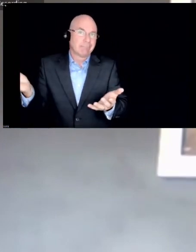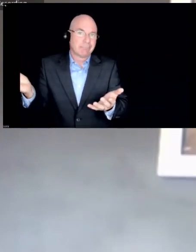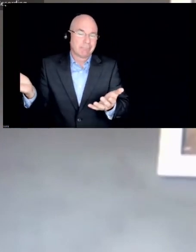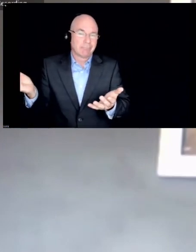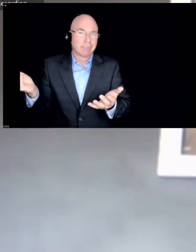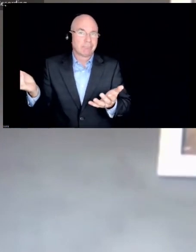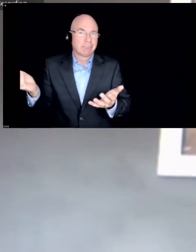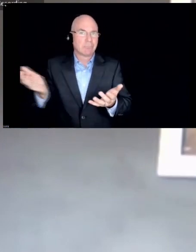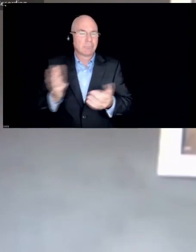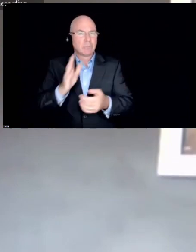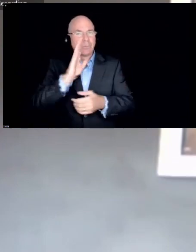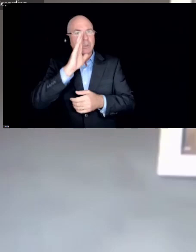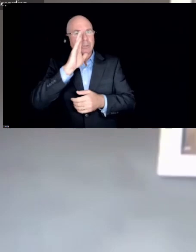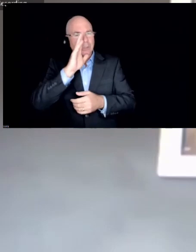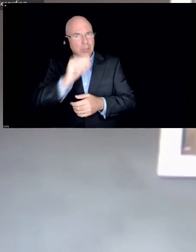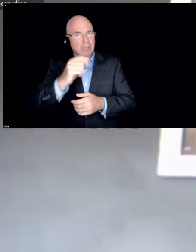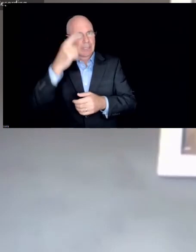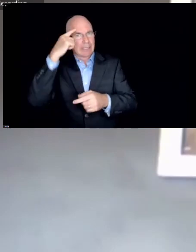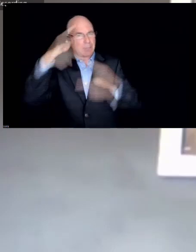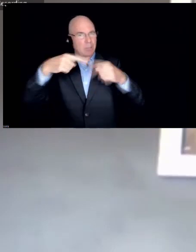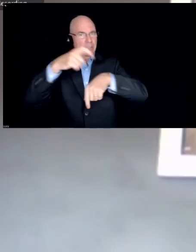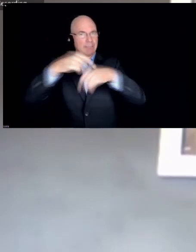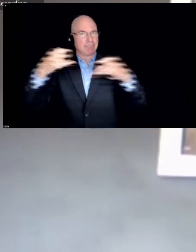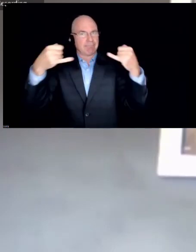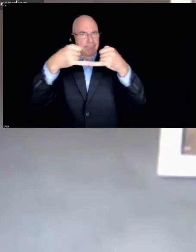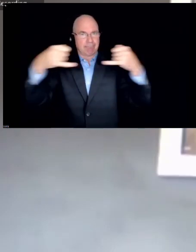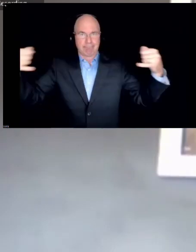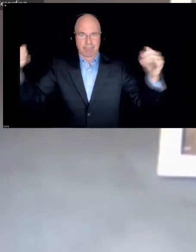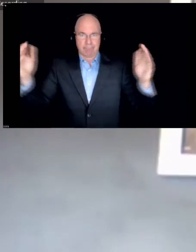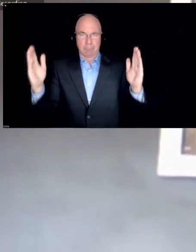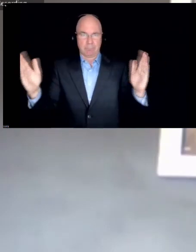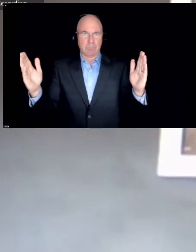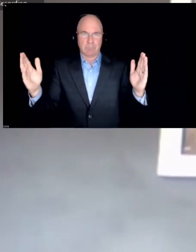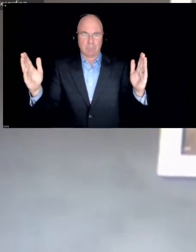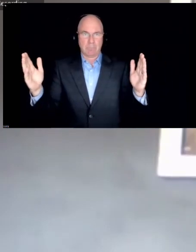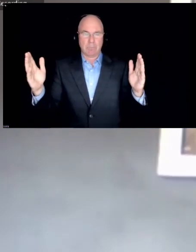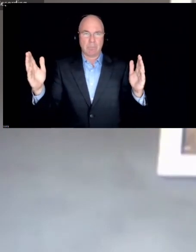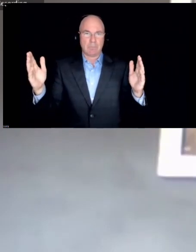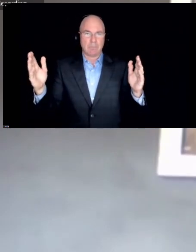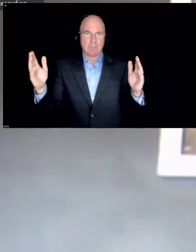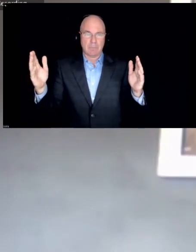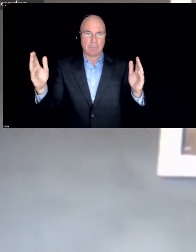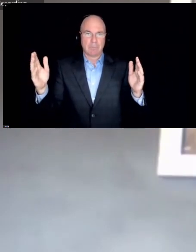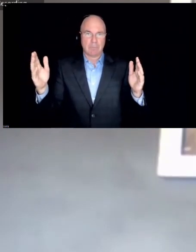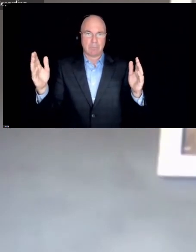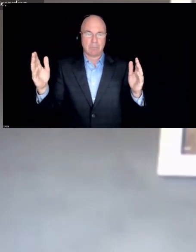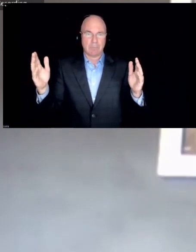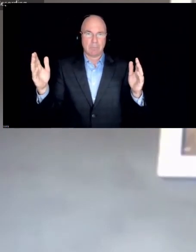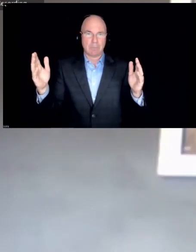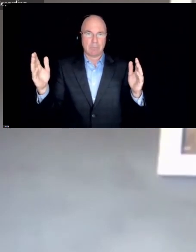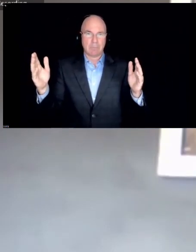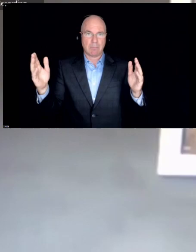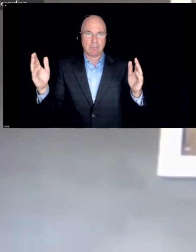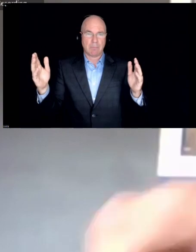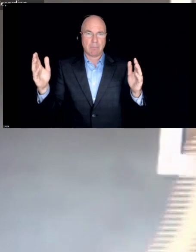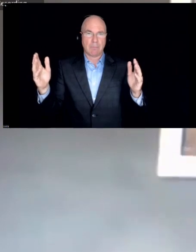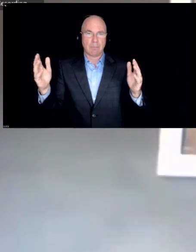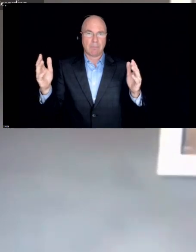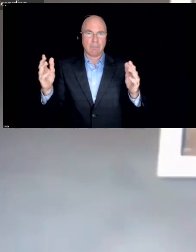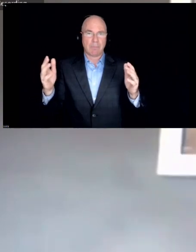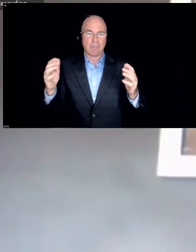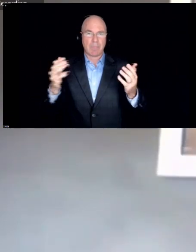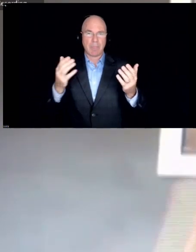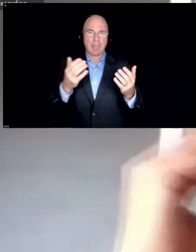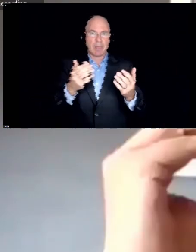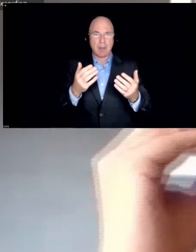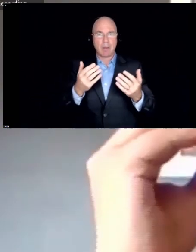Let's actually think about our timeline. We don't want to think about our timeline for our